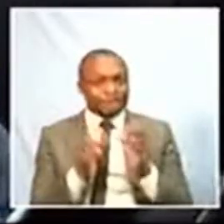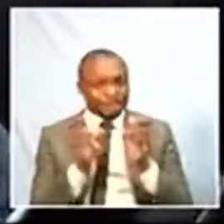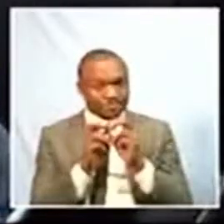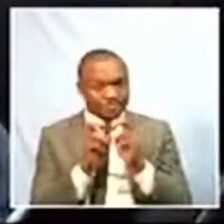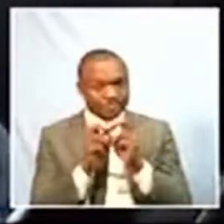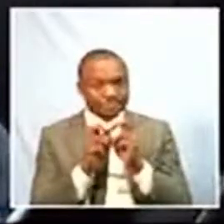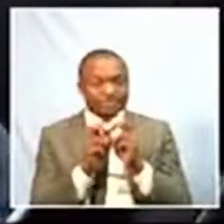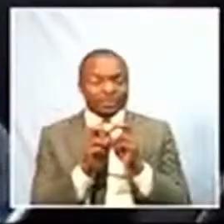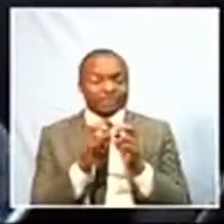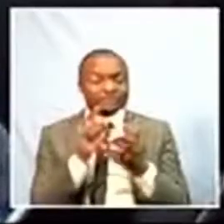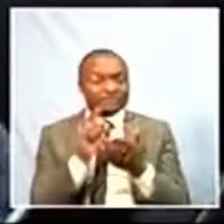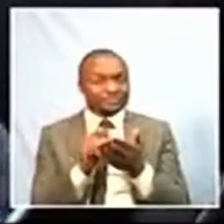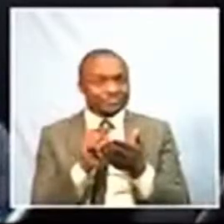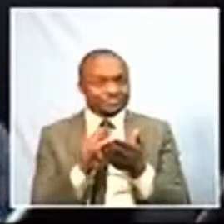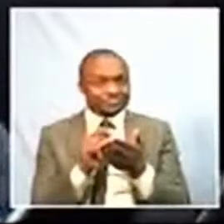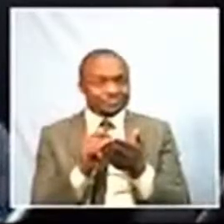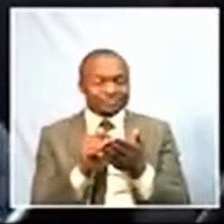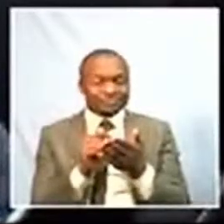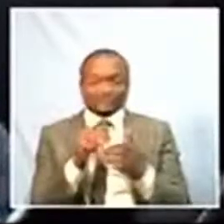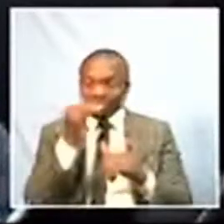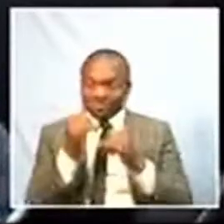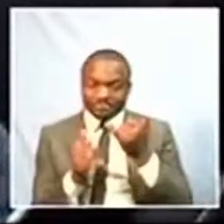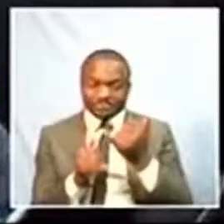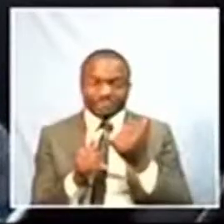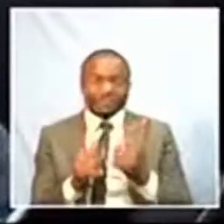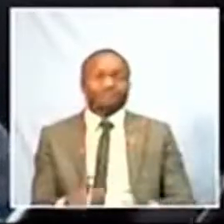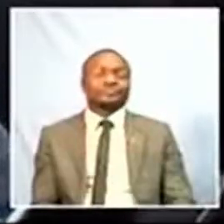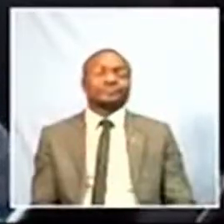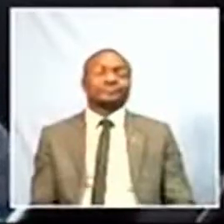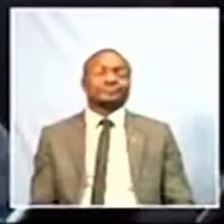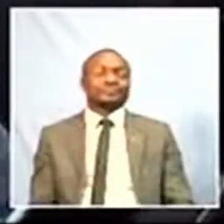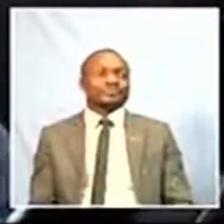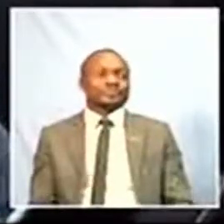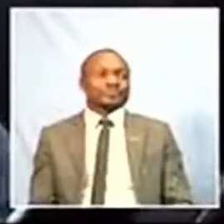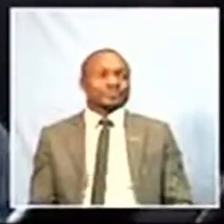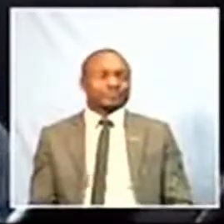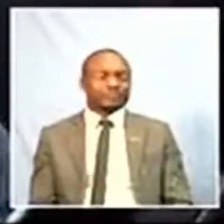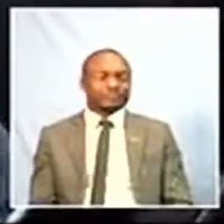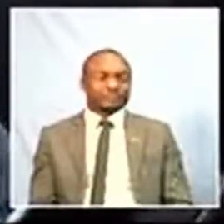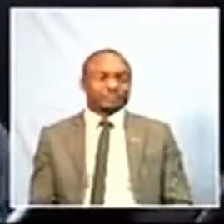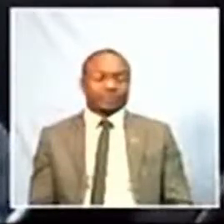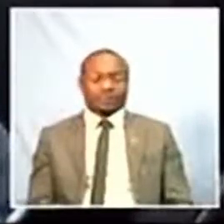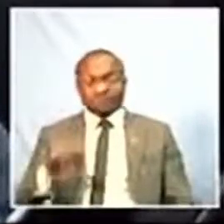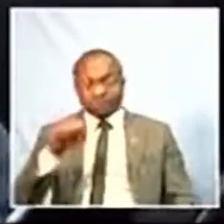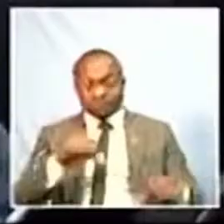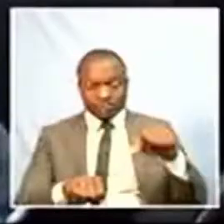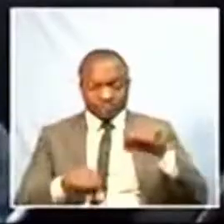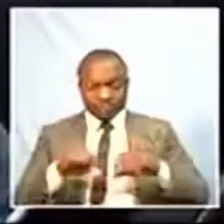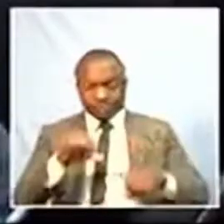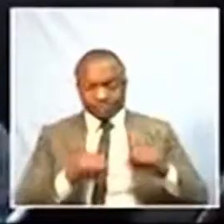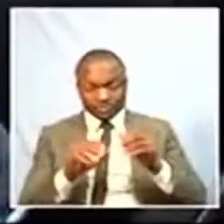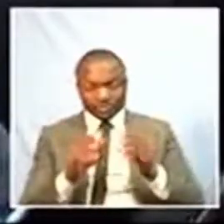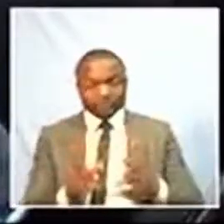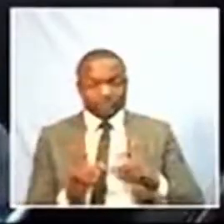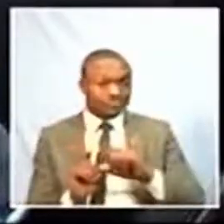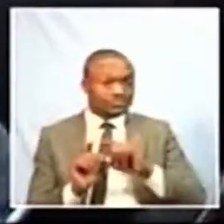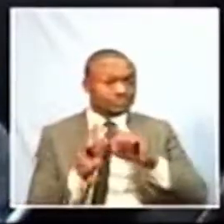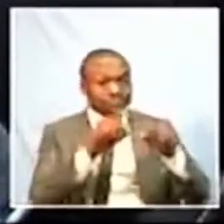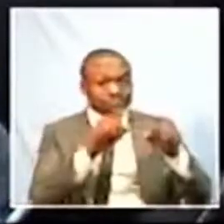contract comes to an end, and the auditors go to